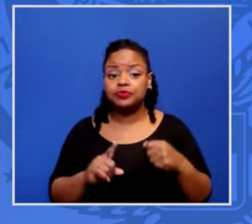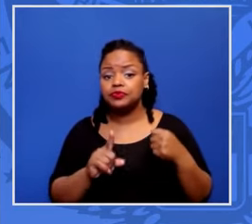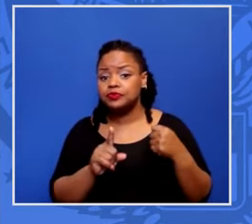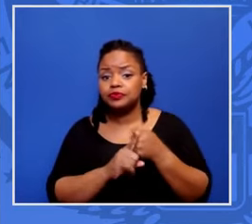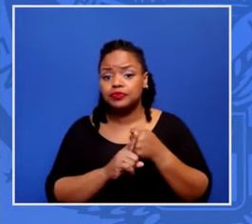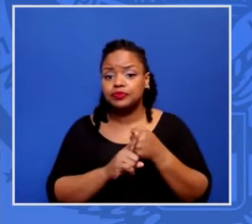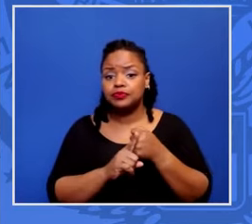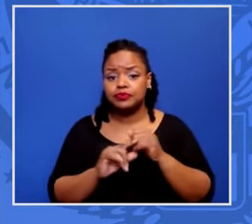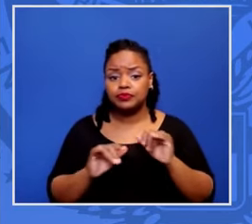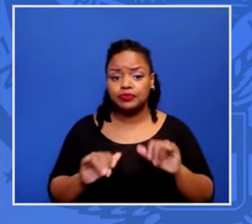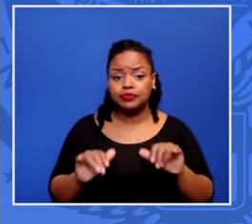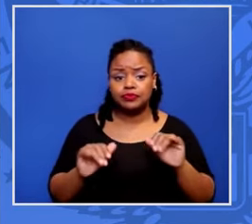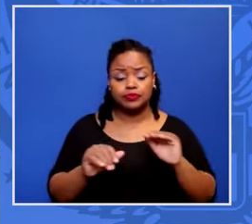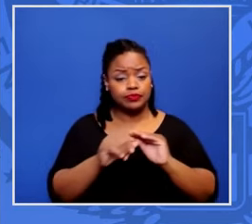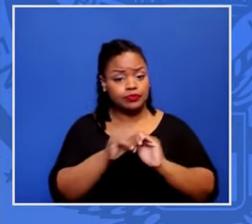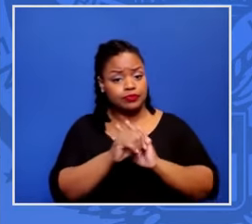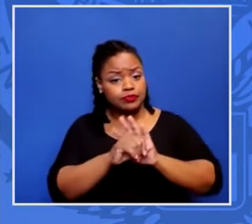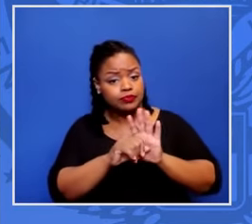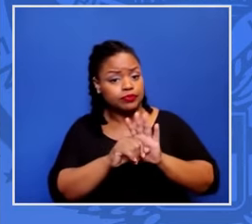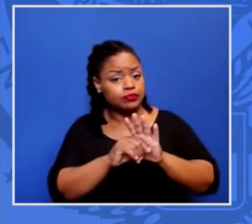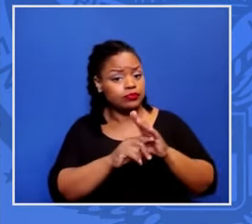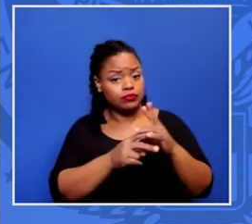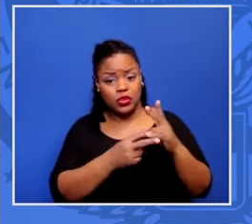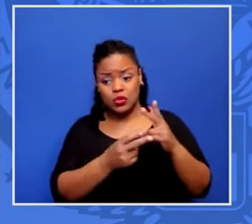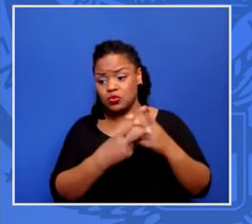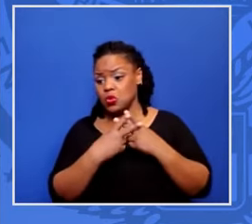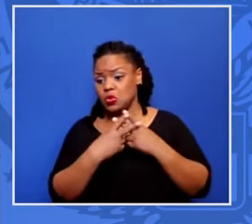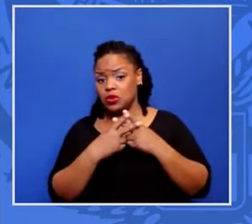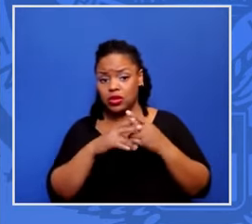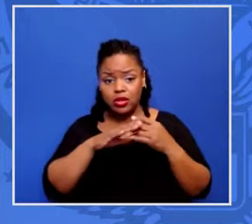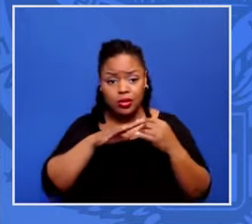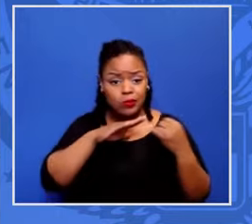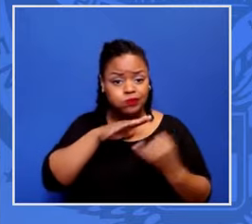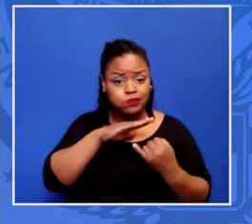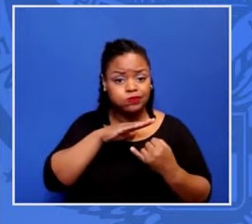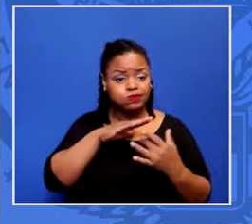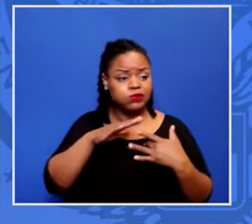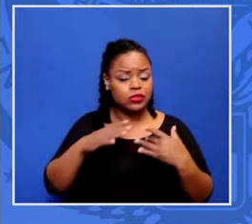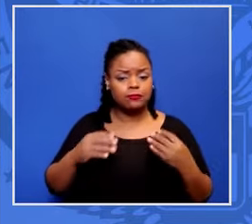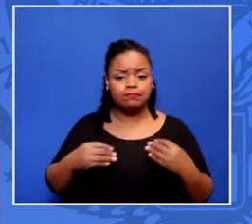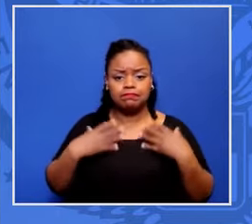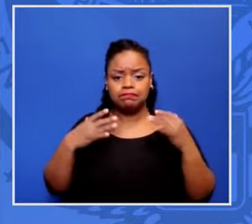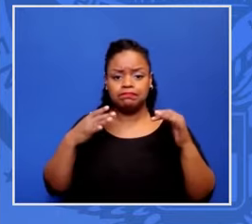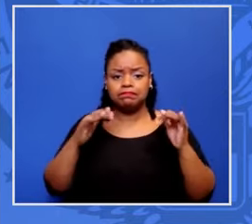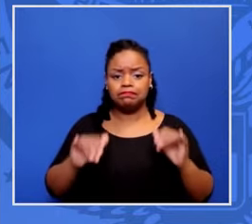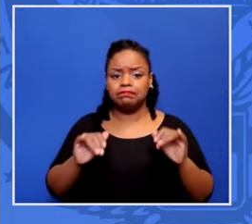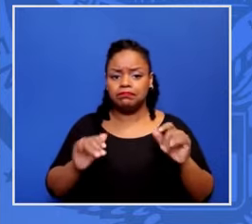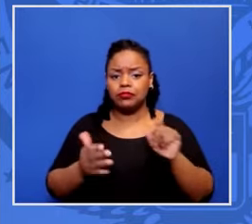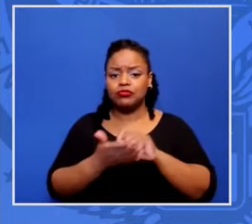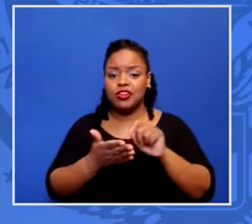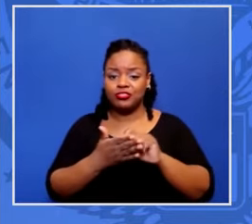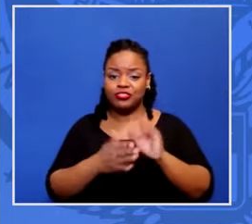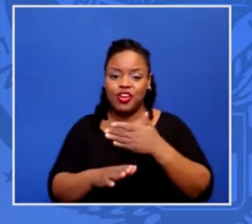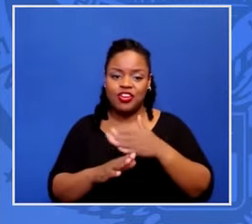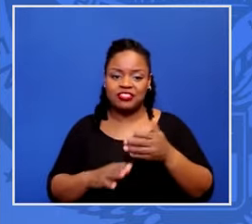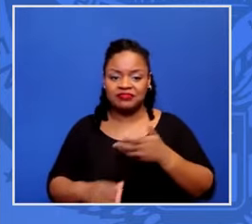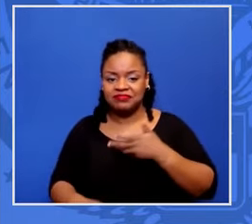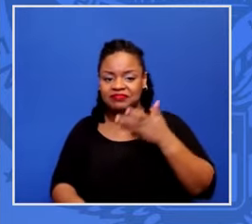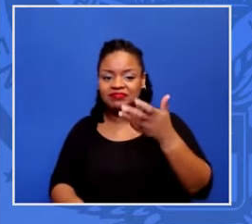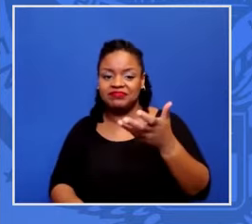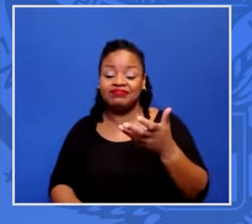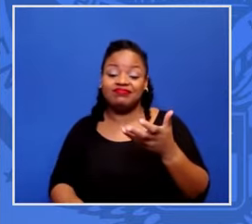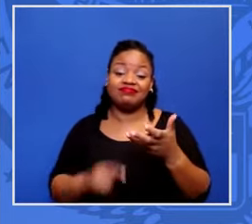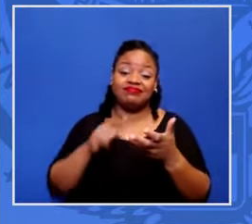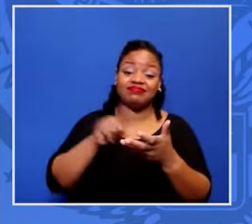in God to reunite our country, I wrote this song and I sent it to Tim. The song's message of unity and faith stirred my soul. And